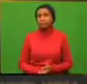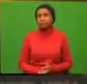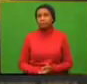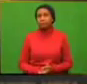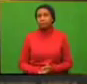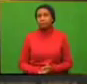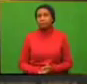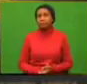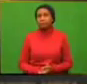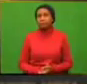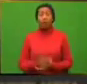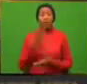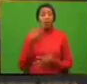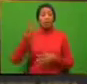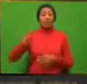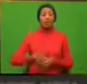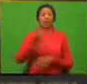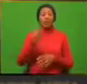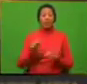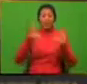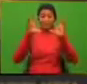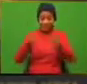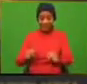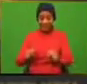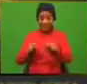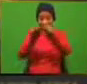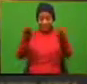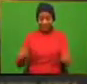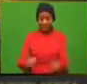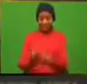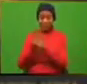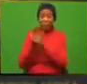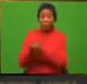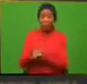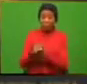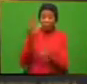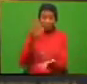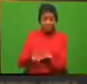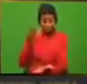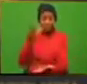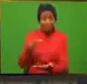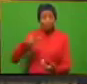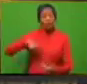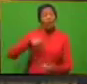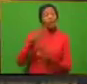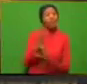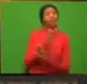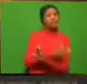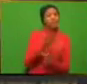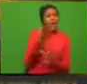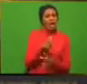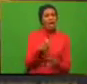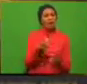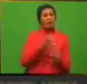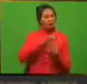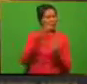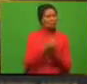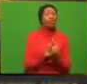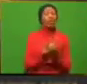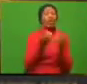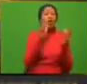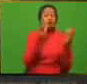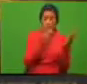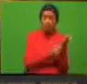When we were colonized, we had our own systems of justice in place. African customary law, which